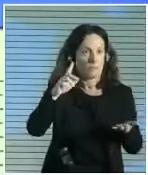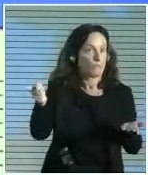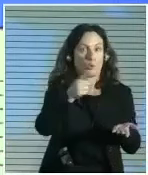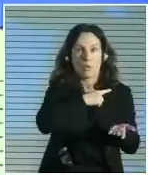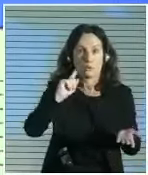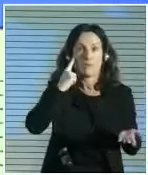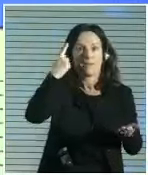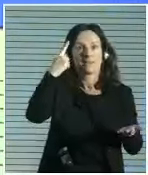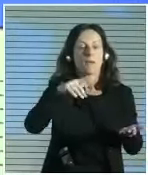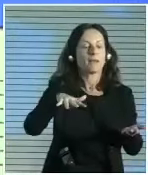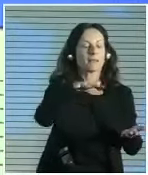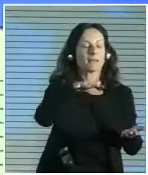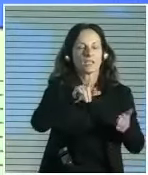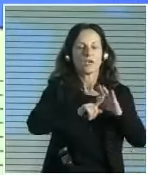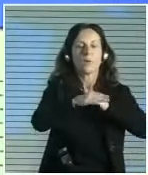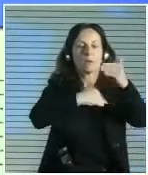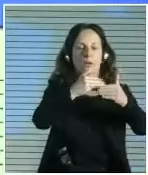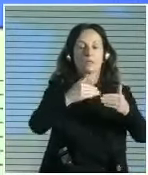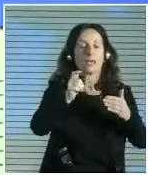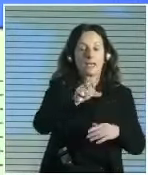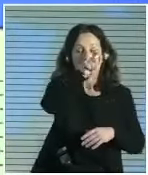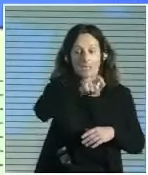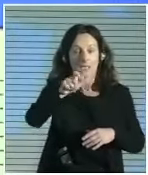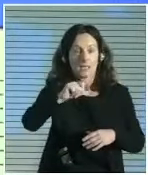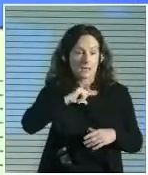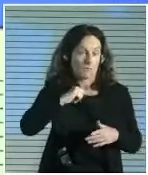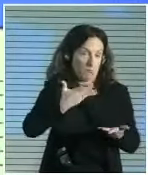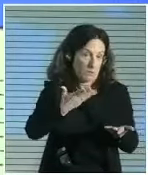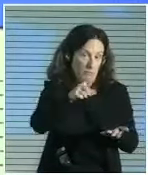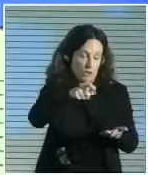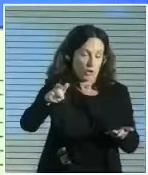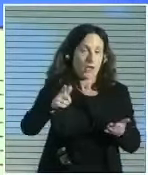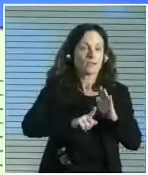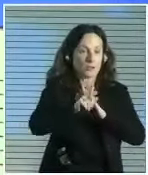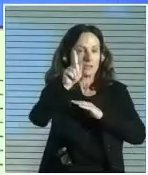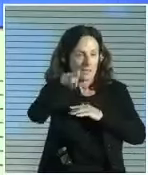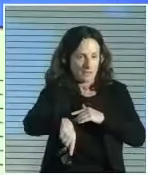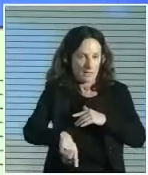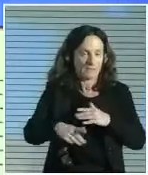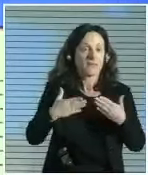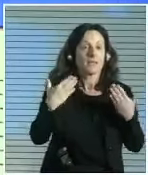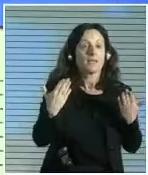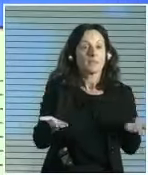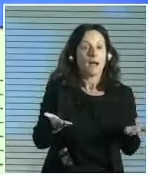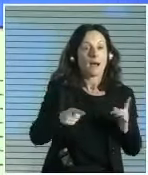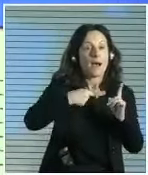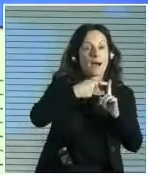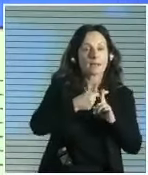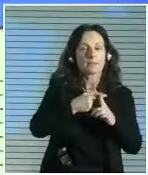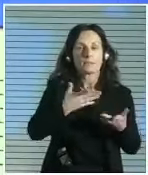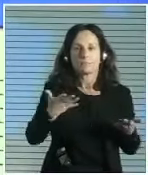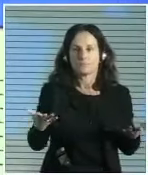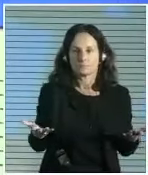centralized cloud solution based on science and international protocol, and all at zero